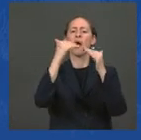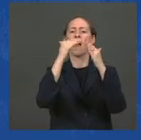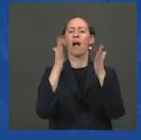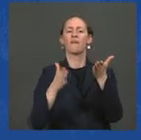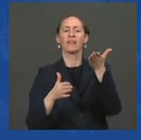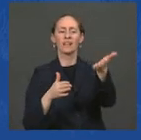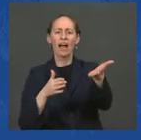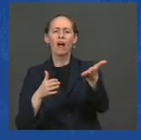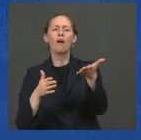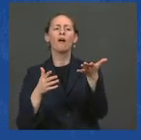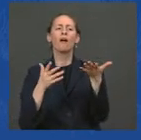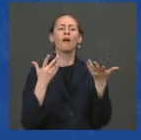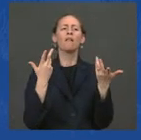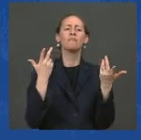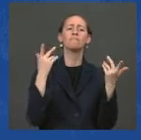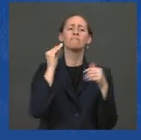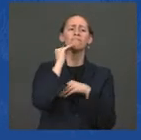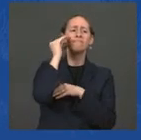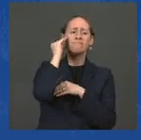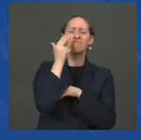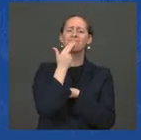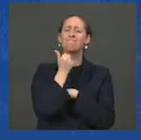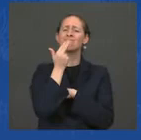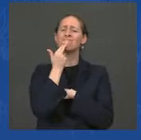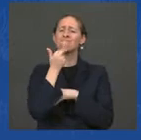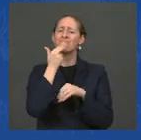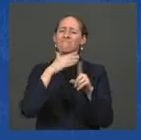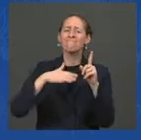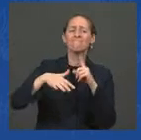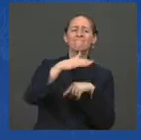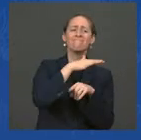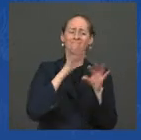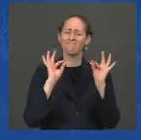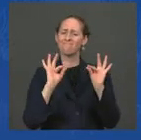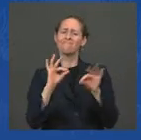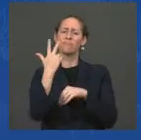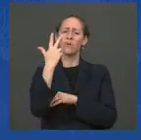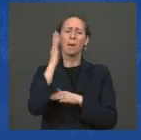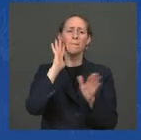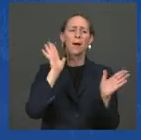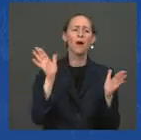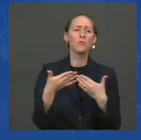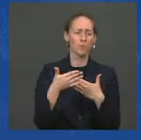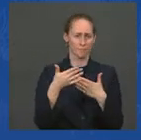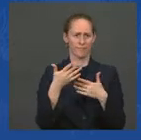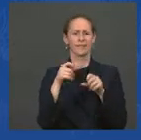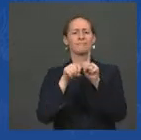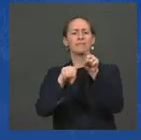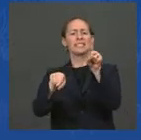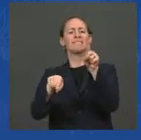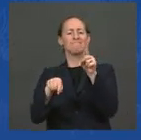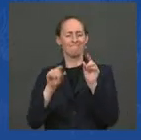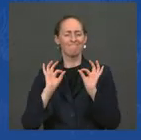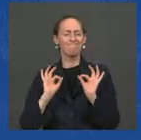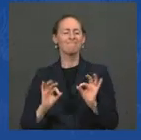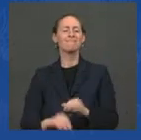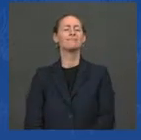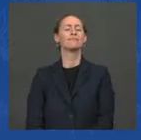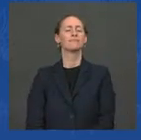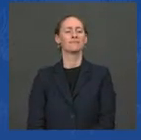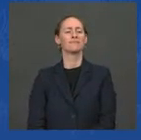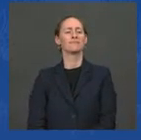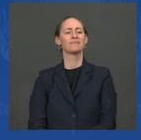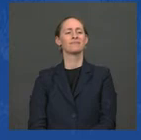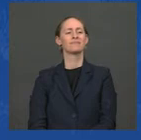lovely area, in a suburban area, but it was a 3-bedroom split-level home. And we had 4 kids and my